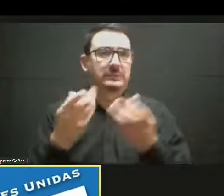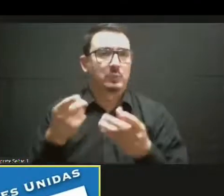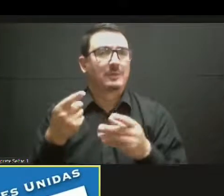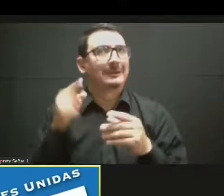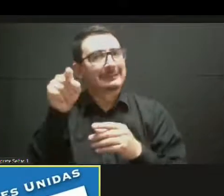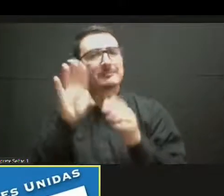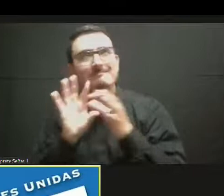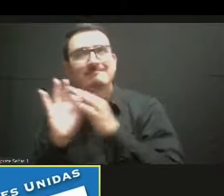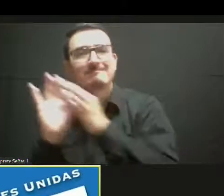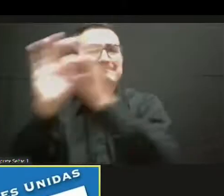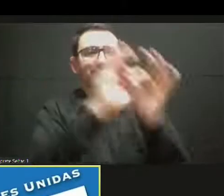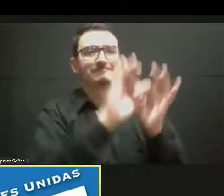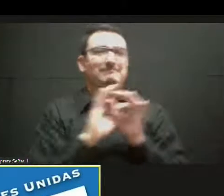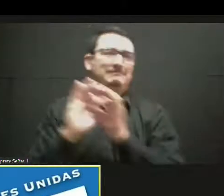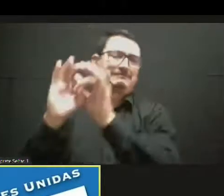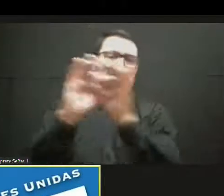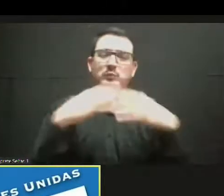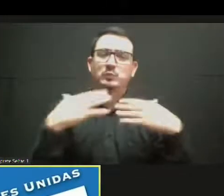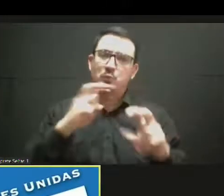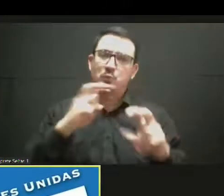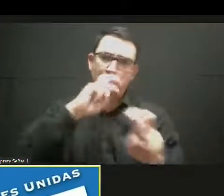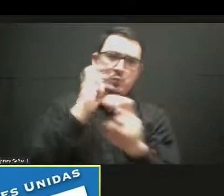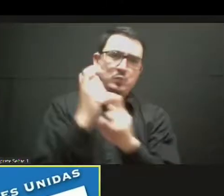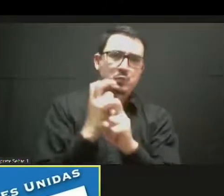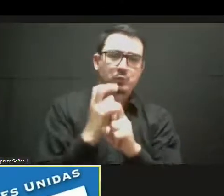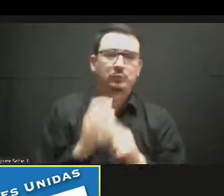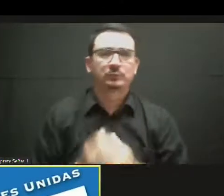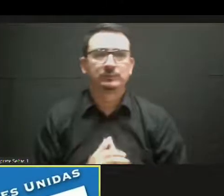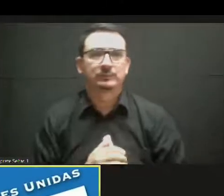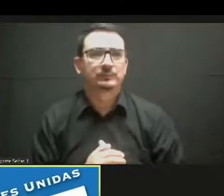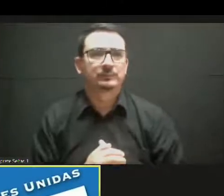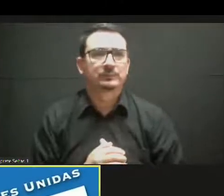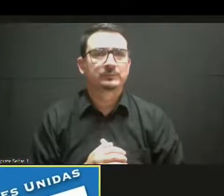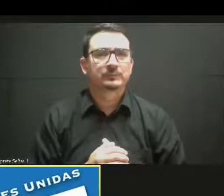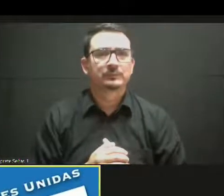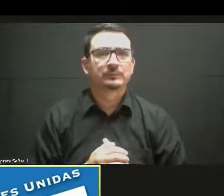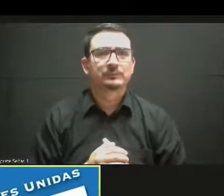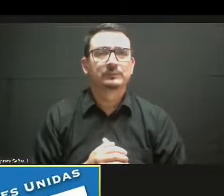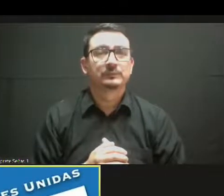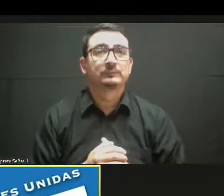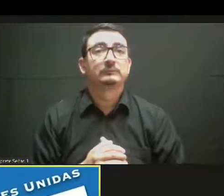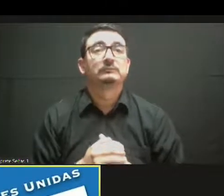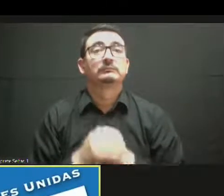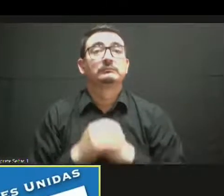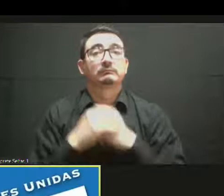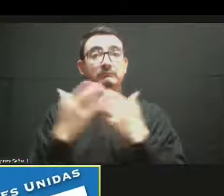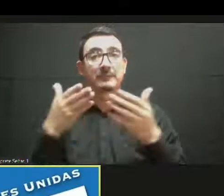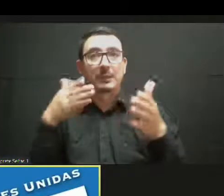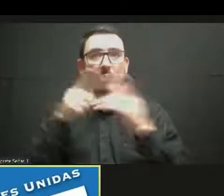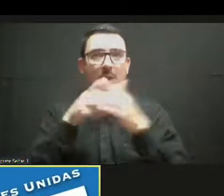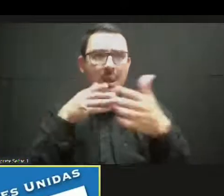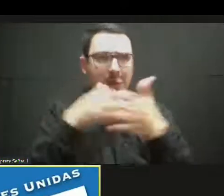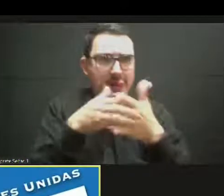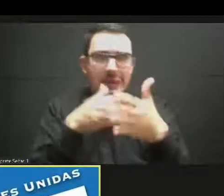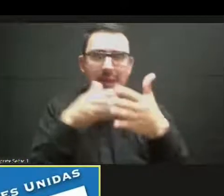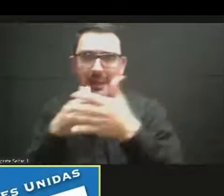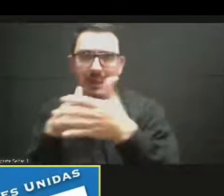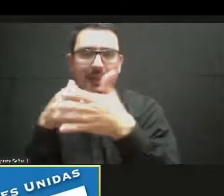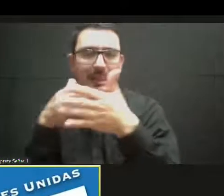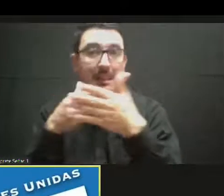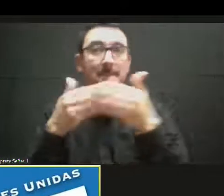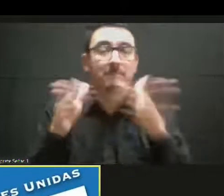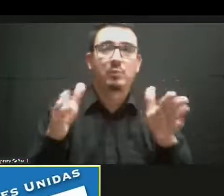of exporters, and in particular also of startups and SMEs that often play a very important